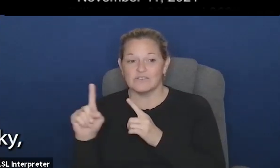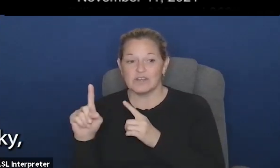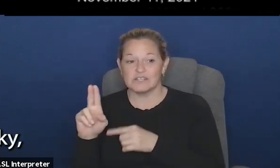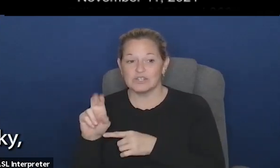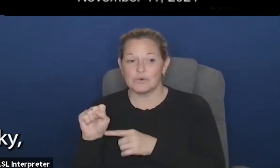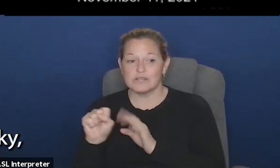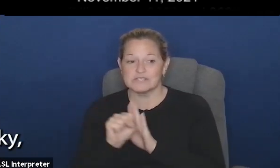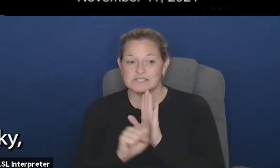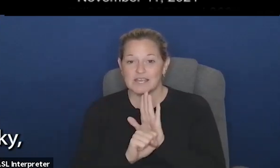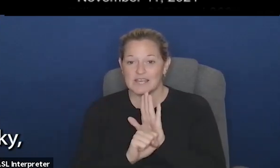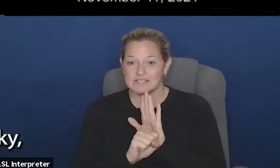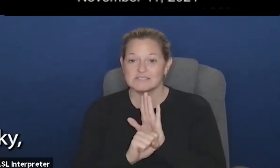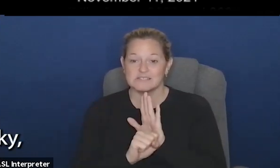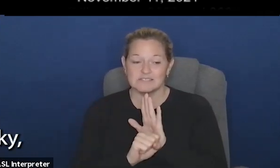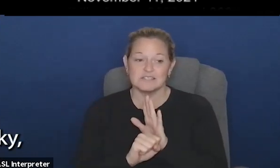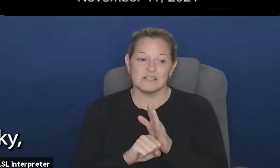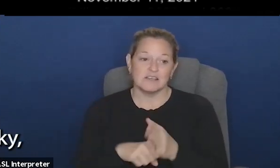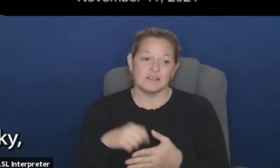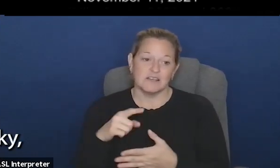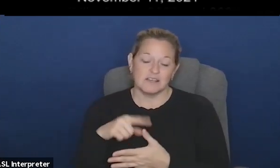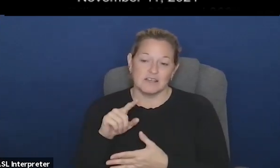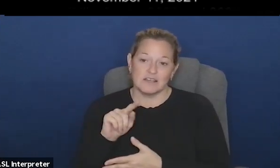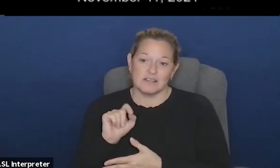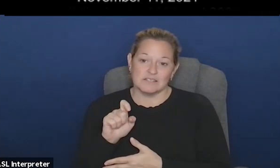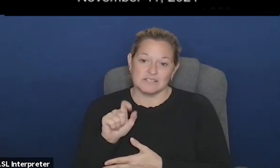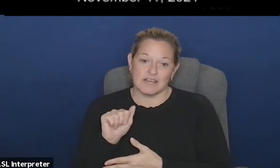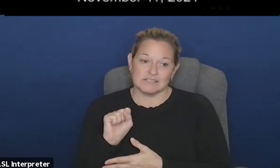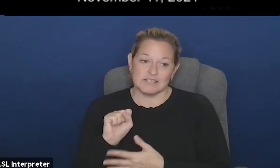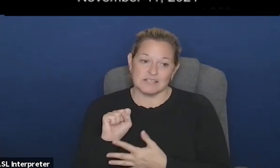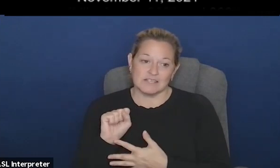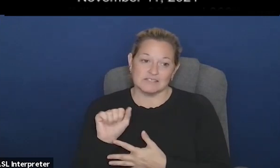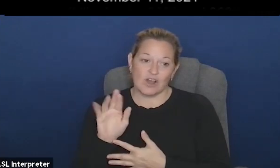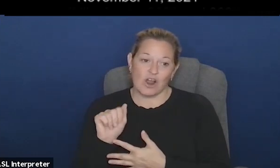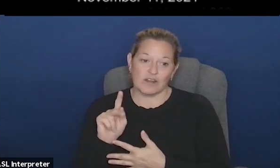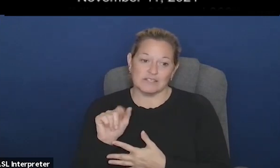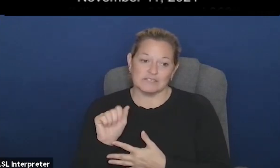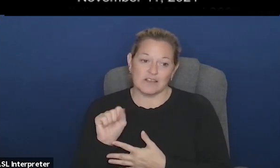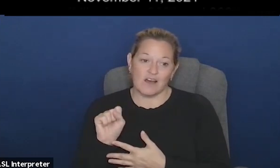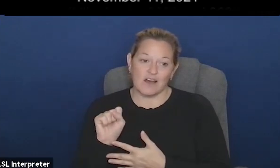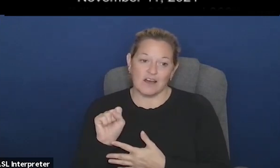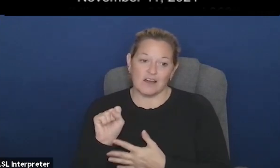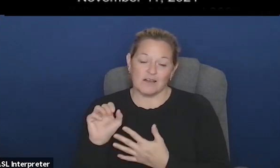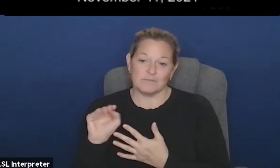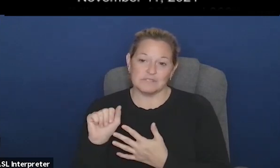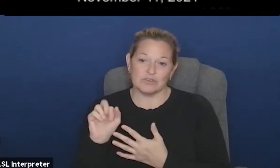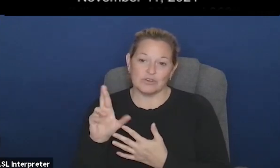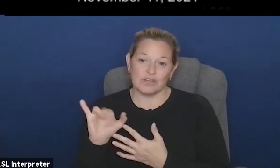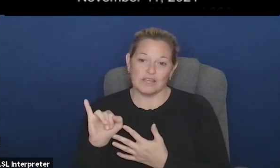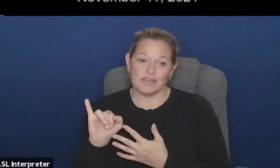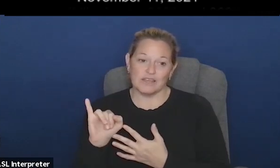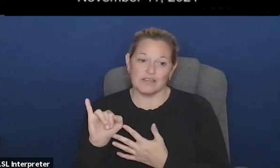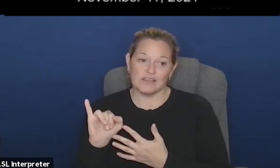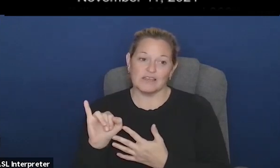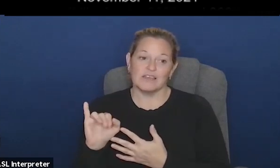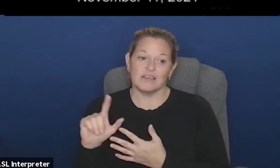including Texas, Arkansas, Missouri, Indiana, Kentucky, Ohio, Pennsylvania, New York, Vermont, and Maine. And as I